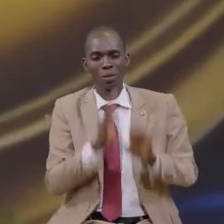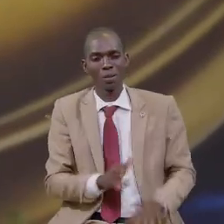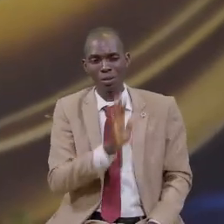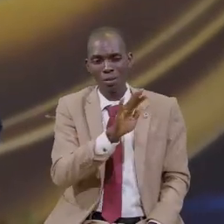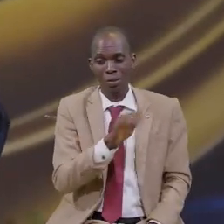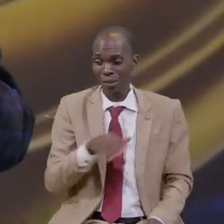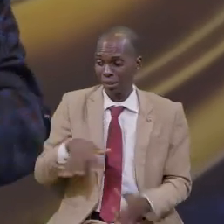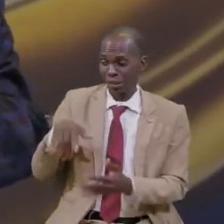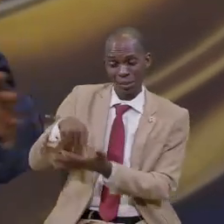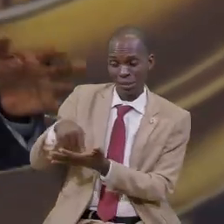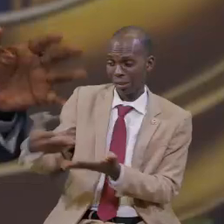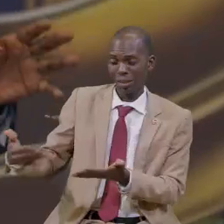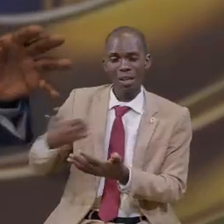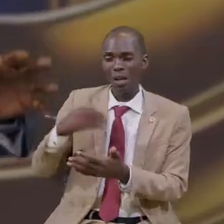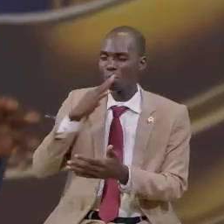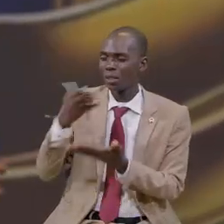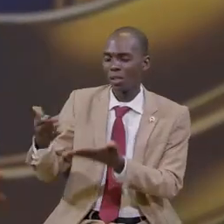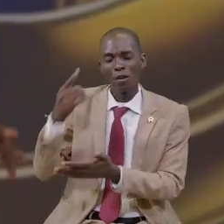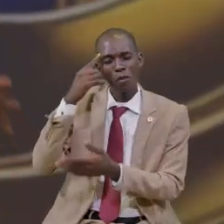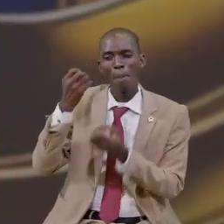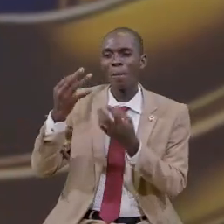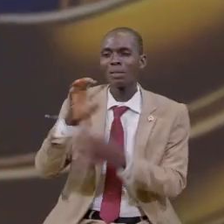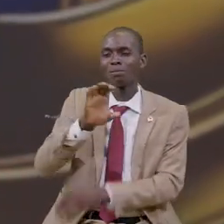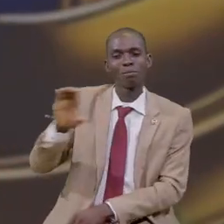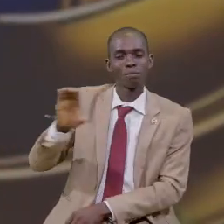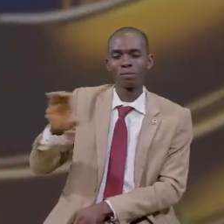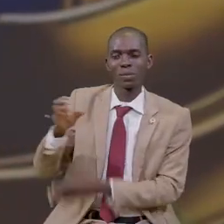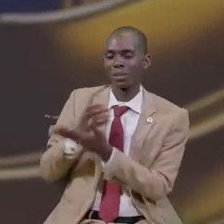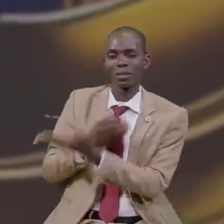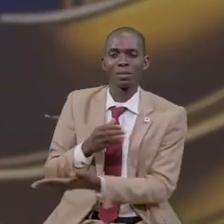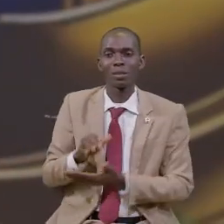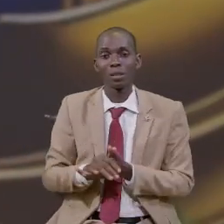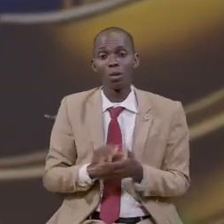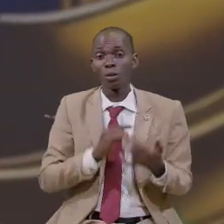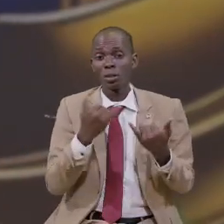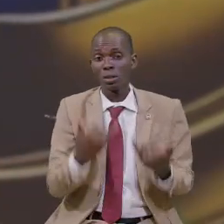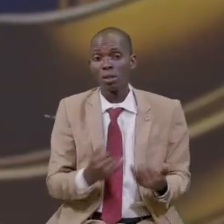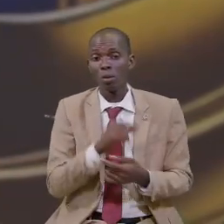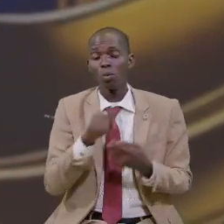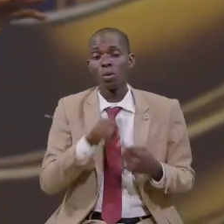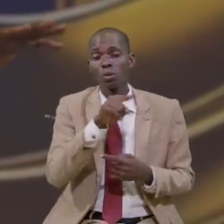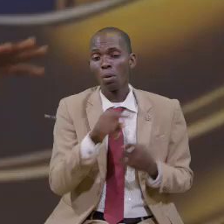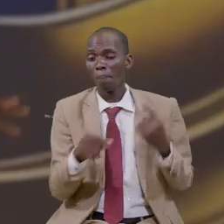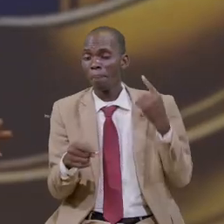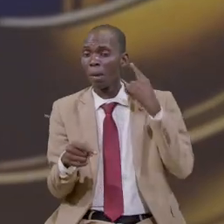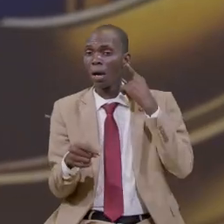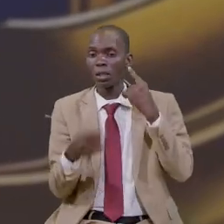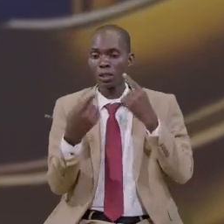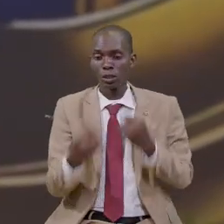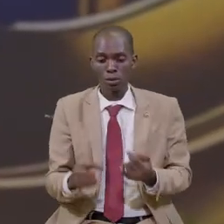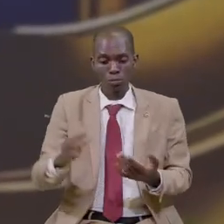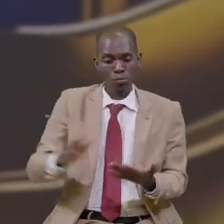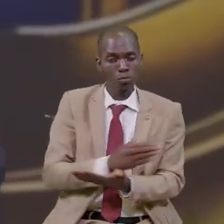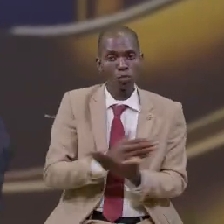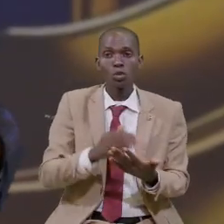Now, when you hear the music coming, not the kind of music we play here,